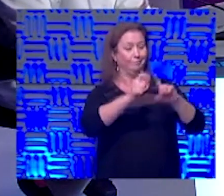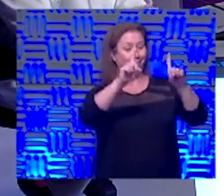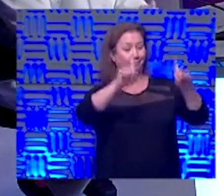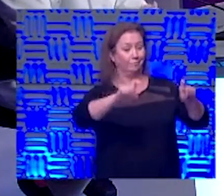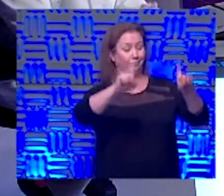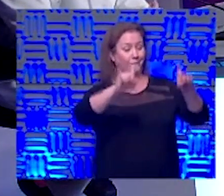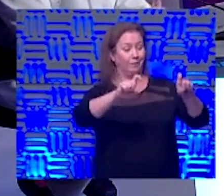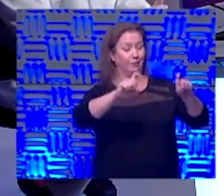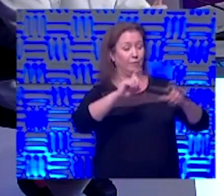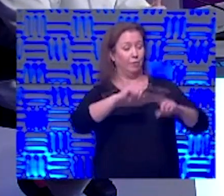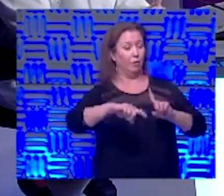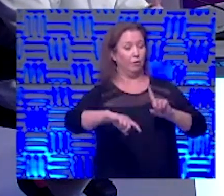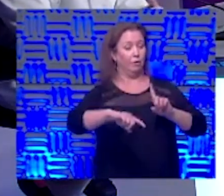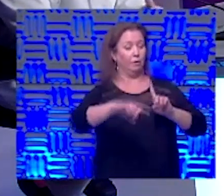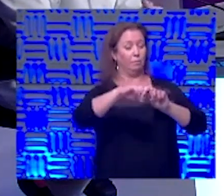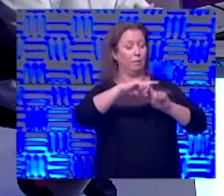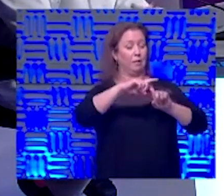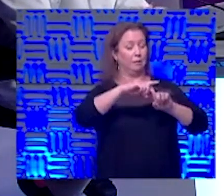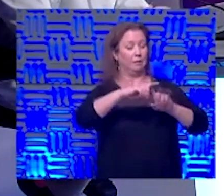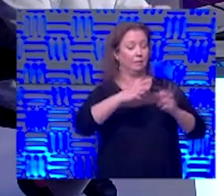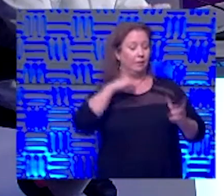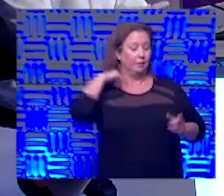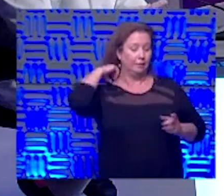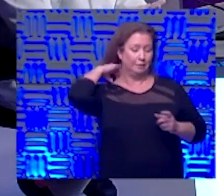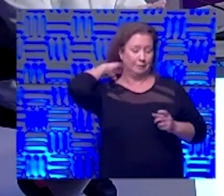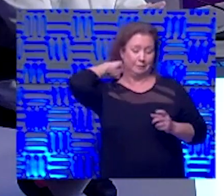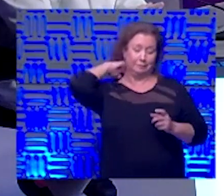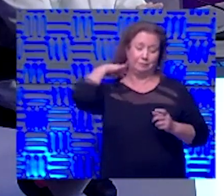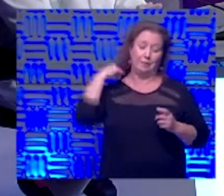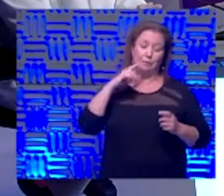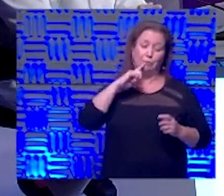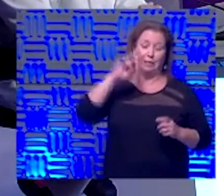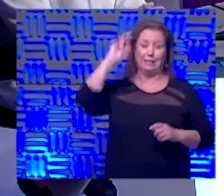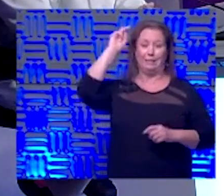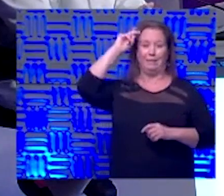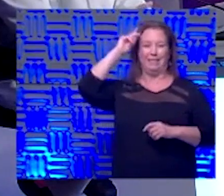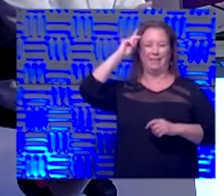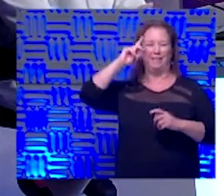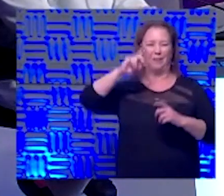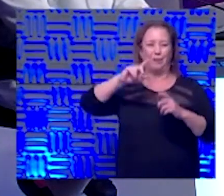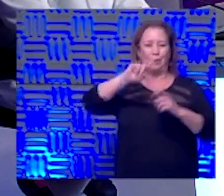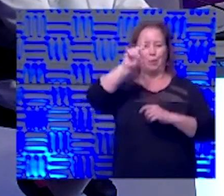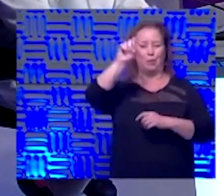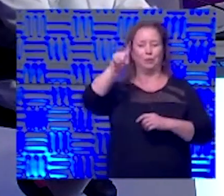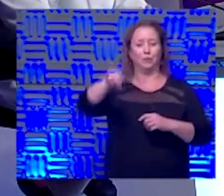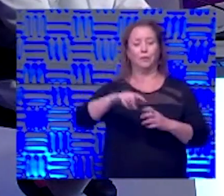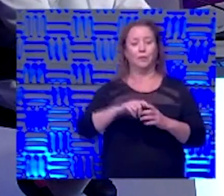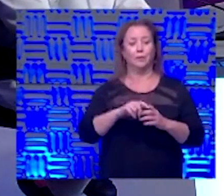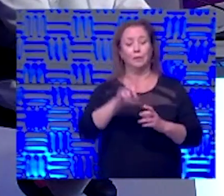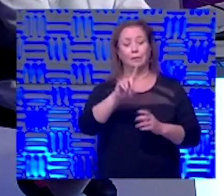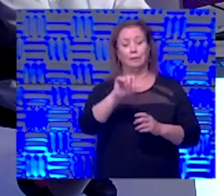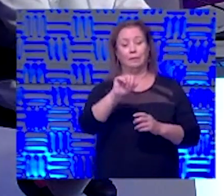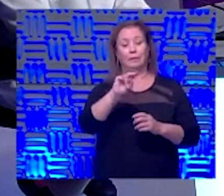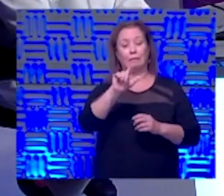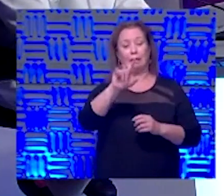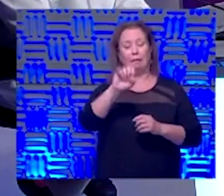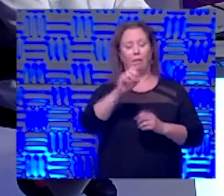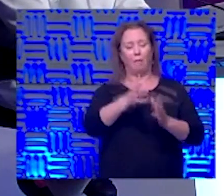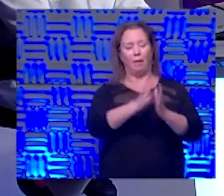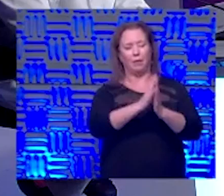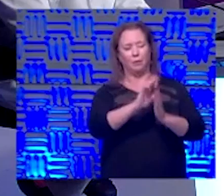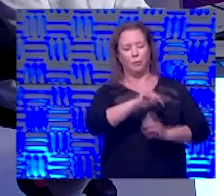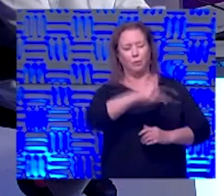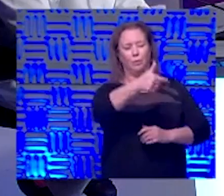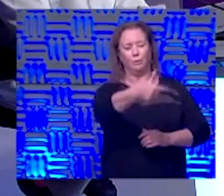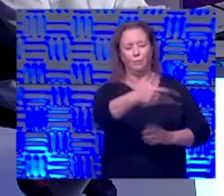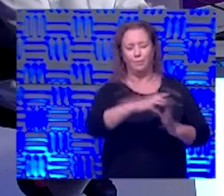you become positive and loss of work? So this is a philosophical question more than a medical question. And Danielle, I'm going to turn to you here in just a moment about